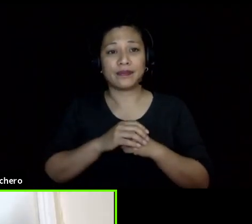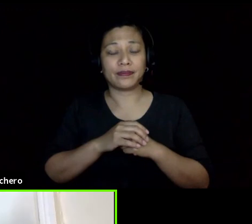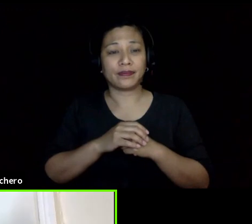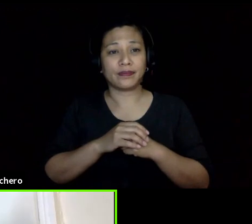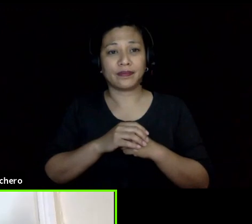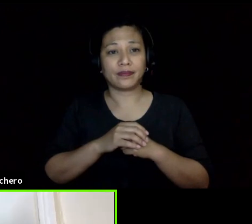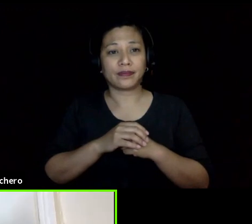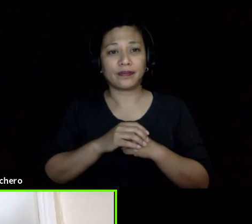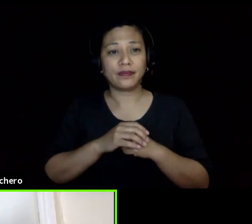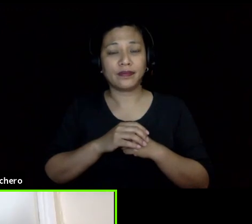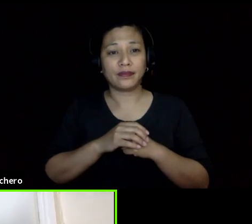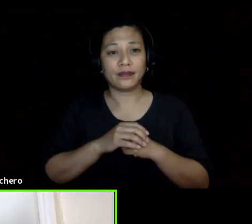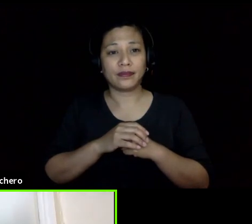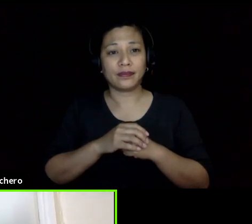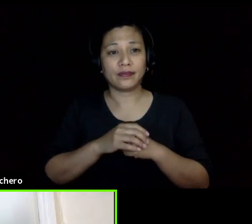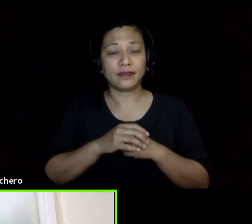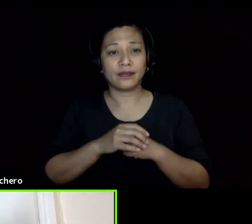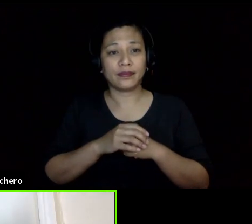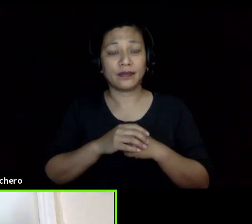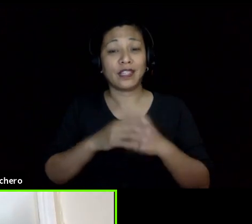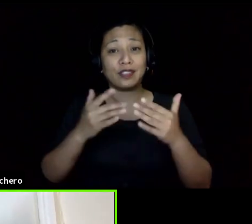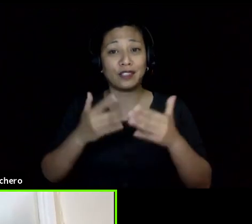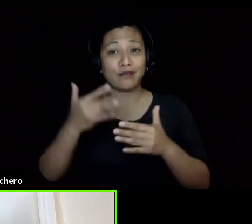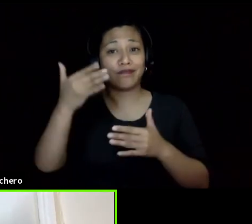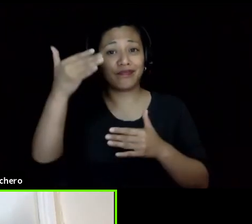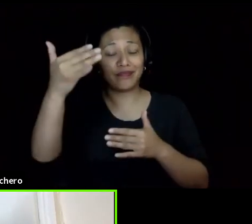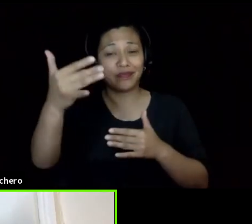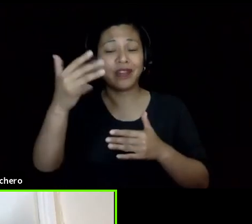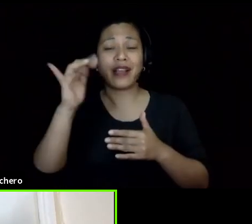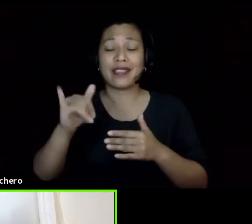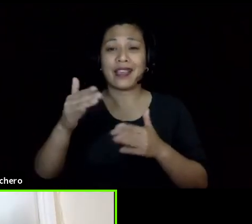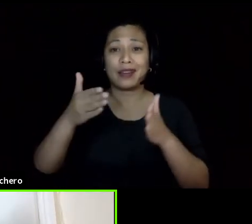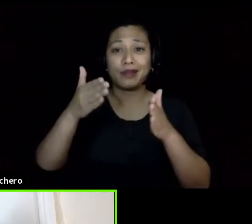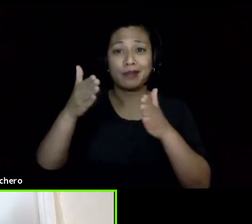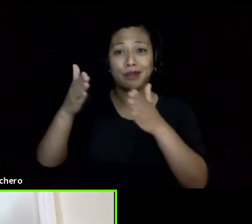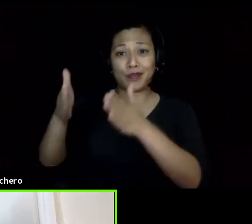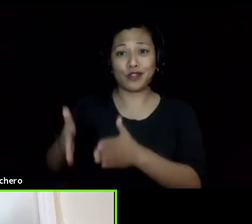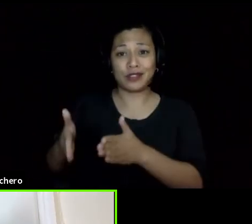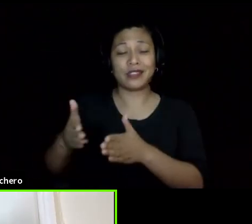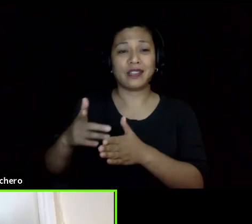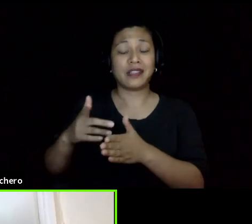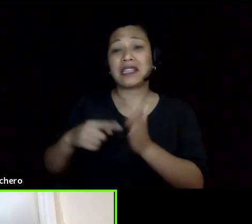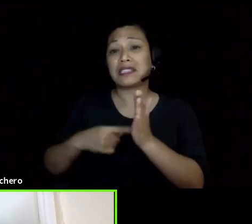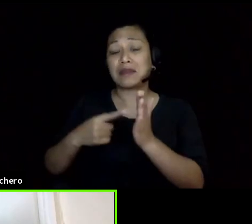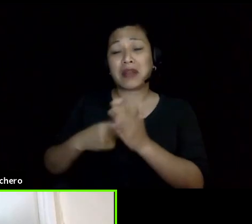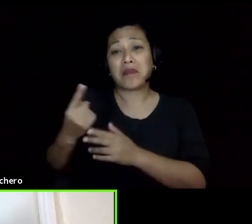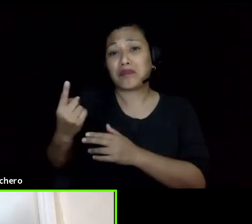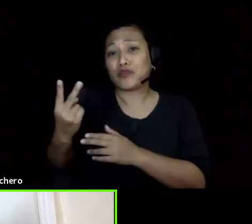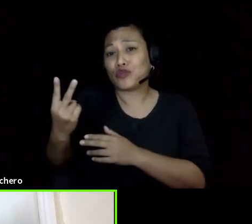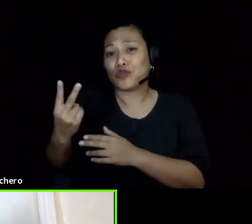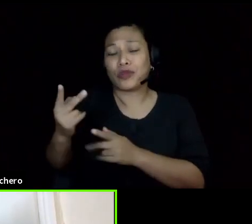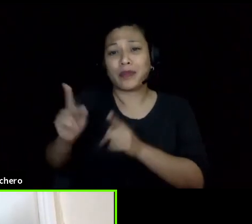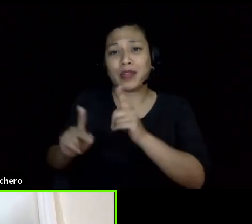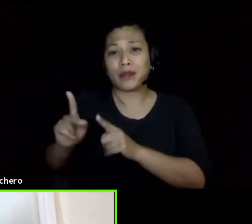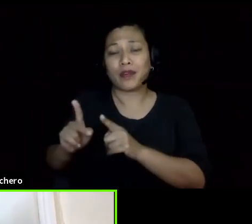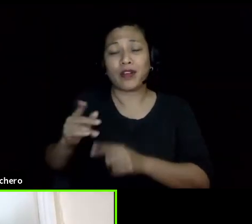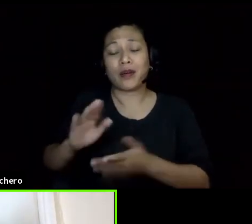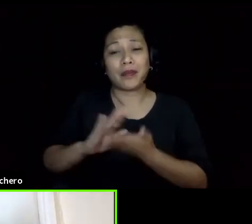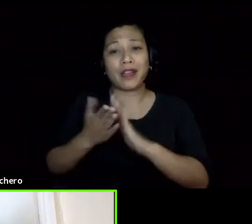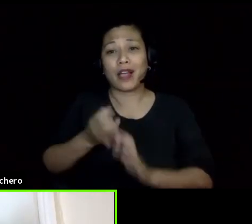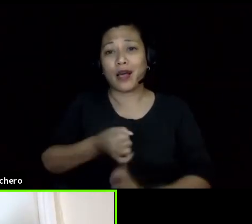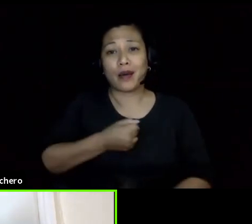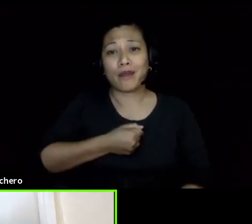And so what happens is eventually that individual, and sometimes it could be a couple of individuals, they'll get burnt out because they